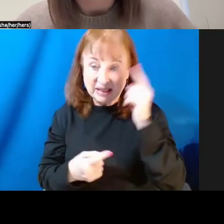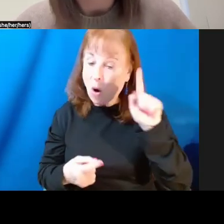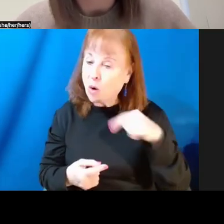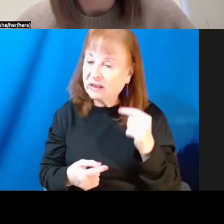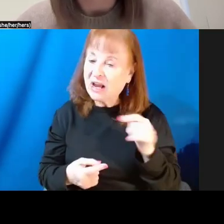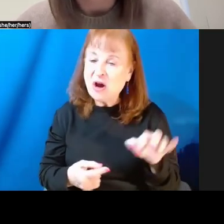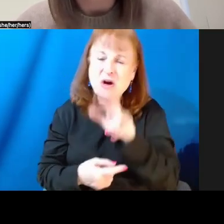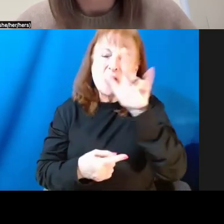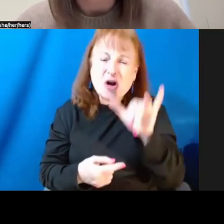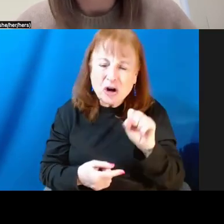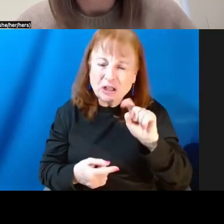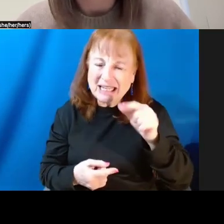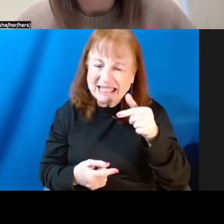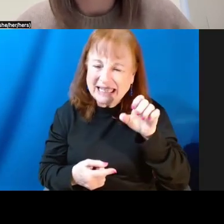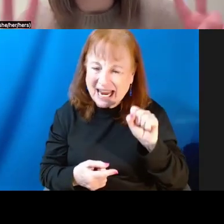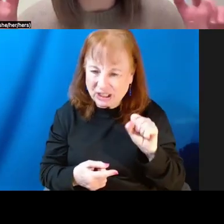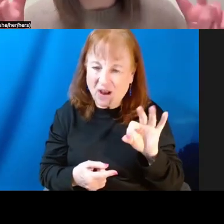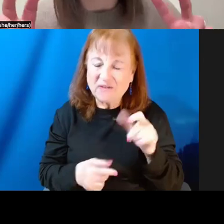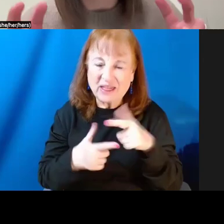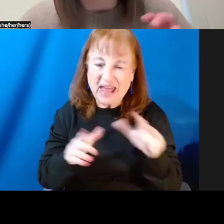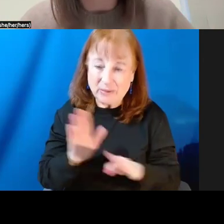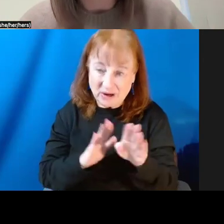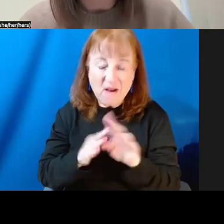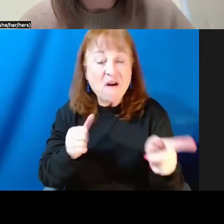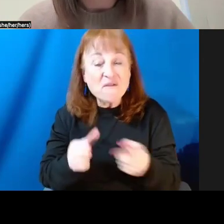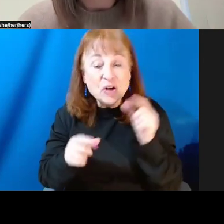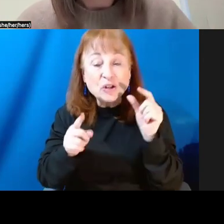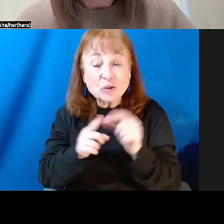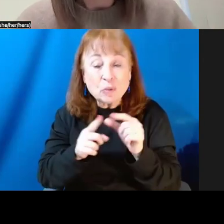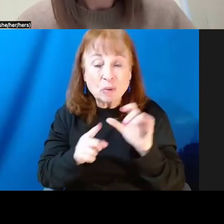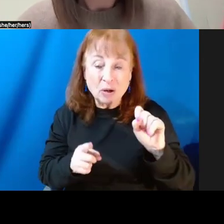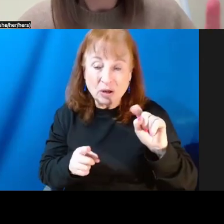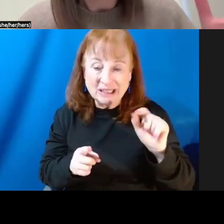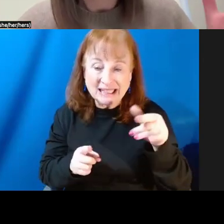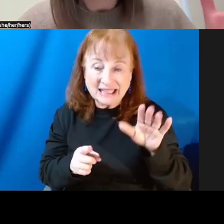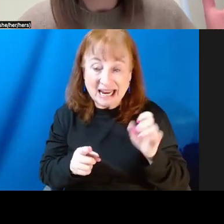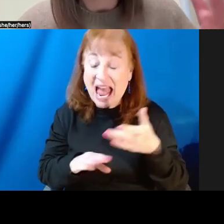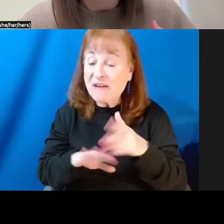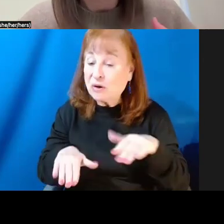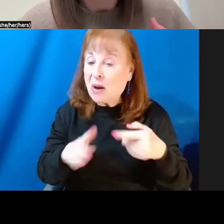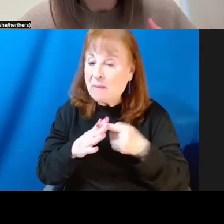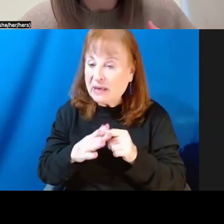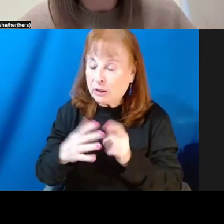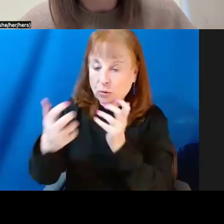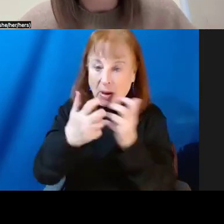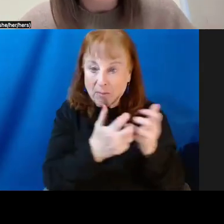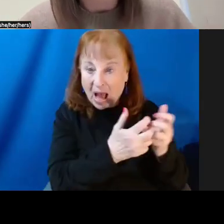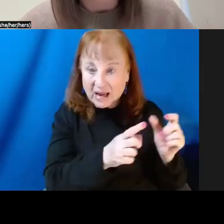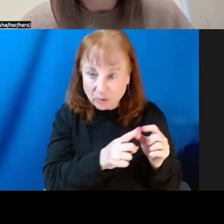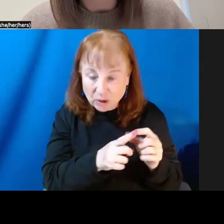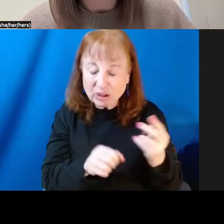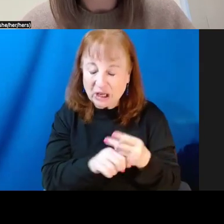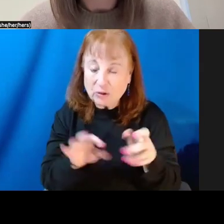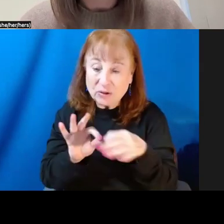the very early stages of language development, the first word stage. Once children begin to combine words and use phrases